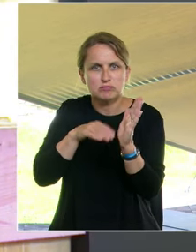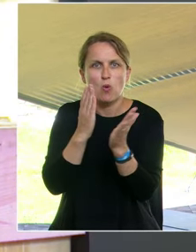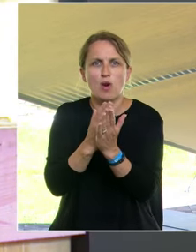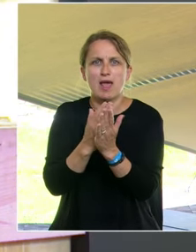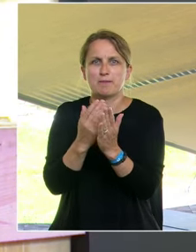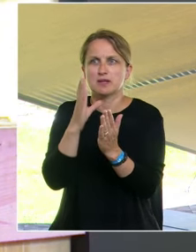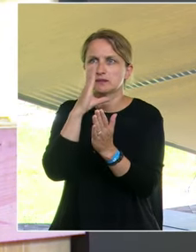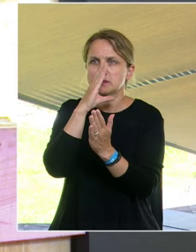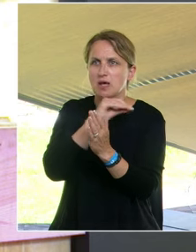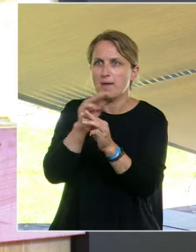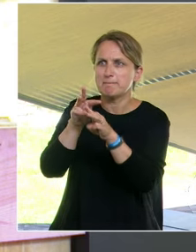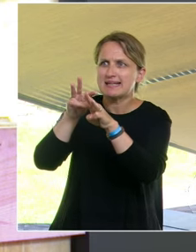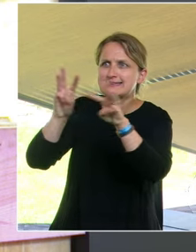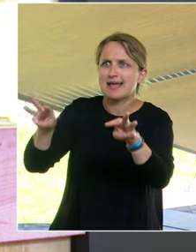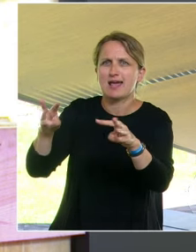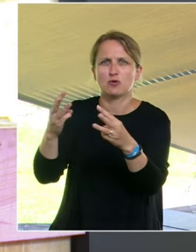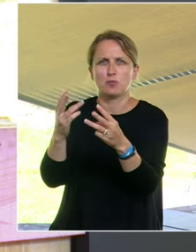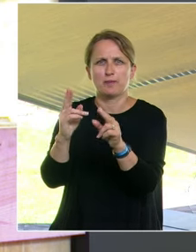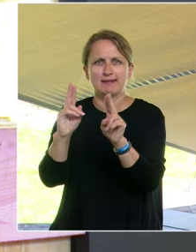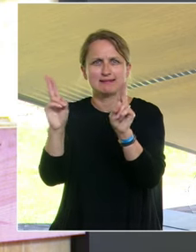institutions and more systematic activity